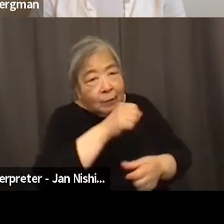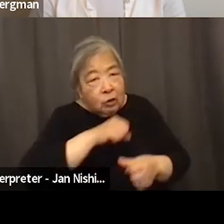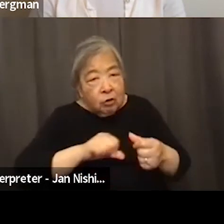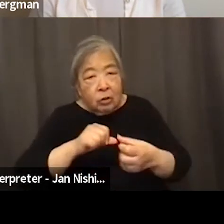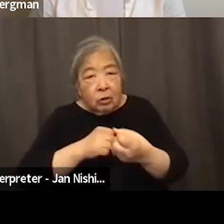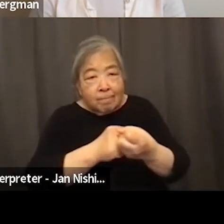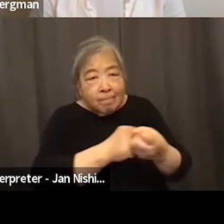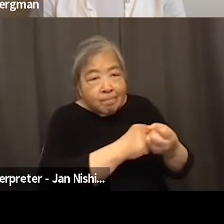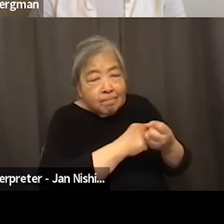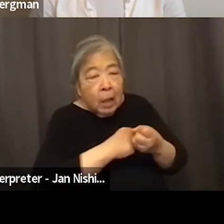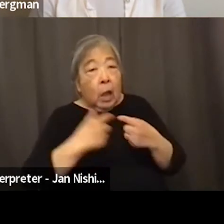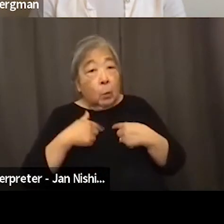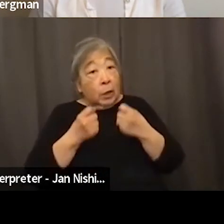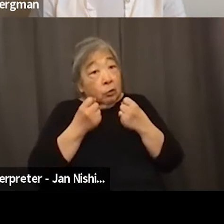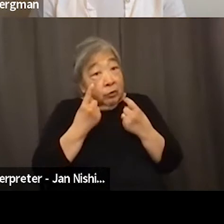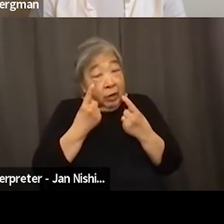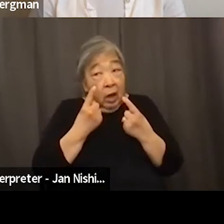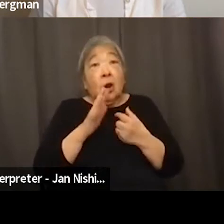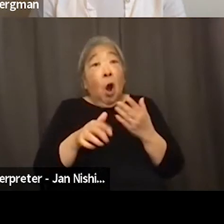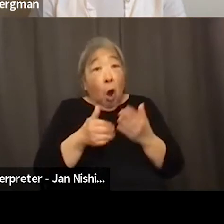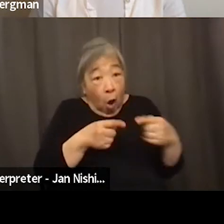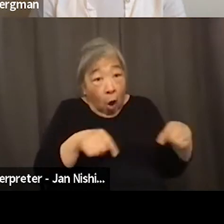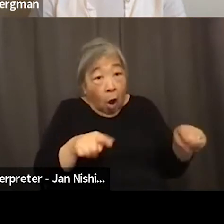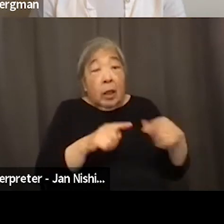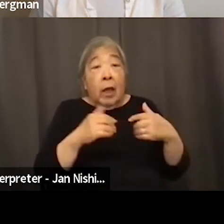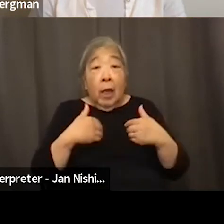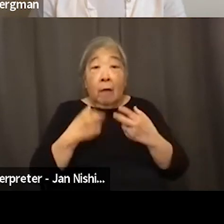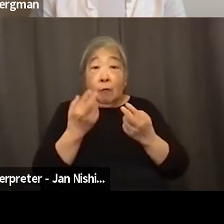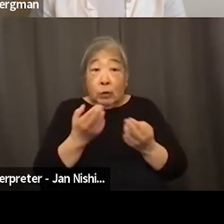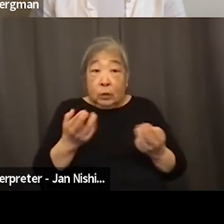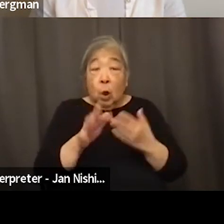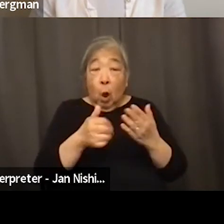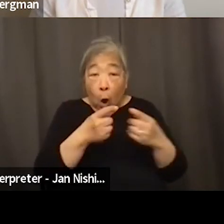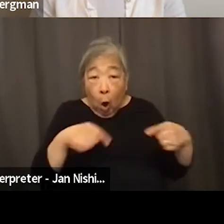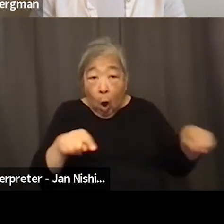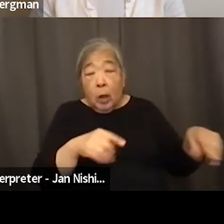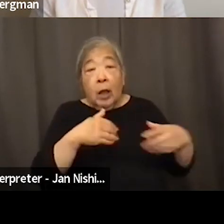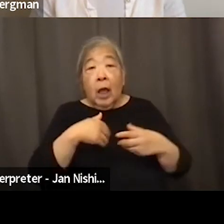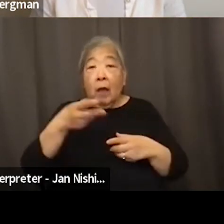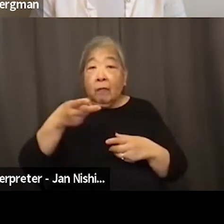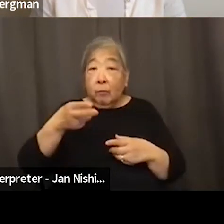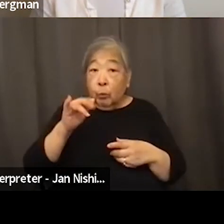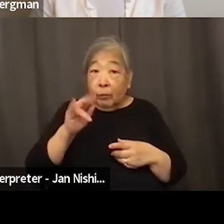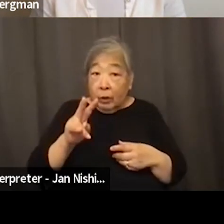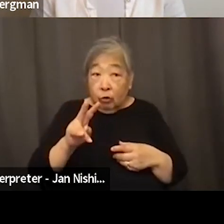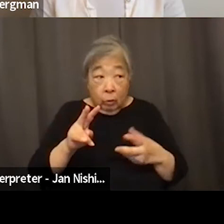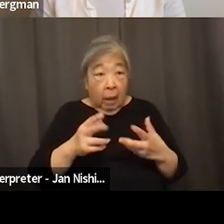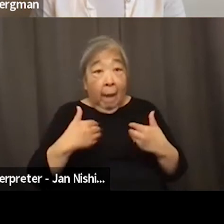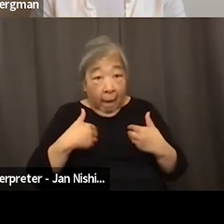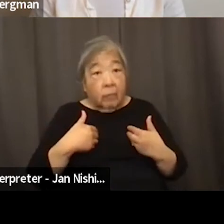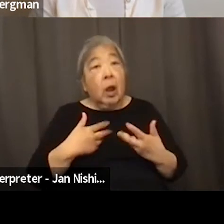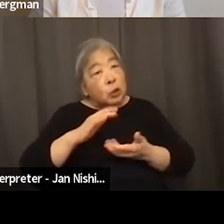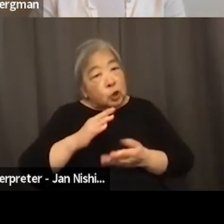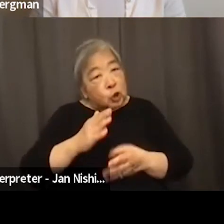we understand the privileges that we all have and the resources that we have, such that we share them. And then also,